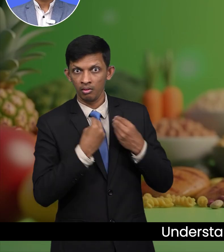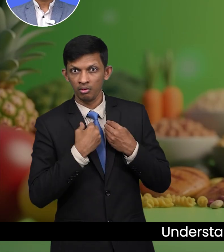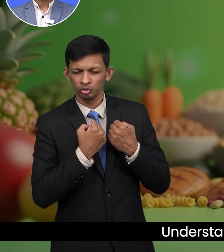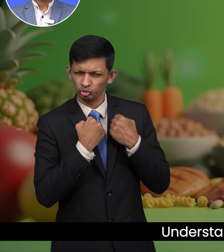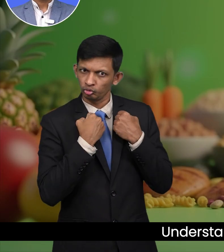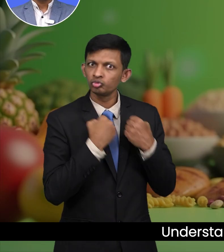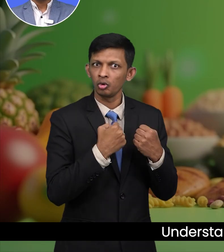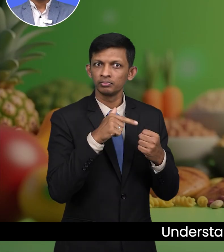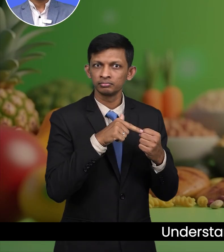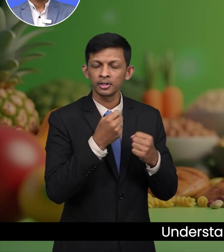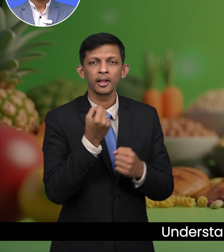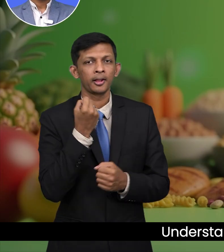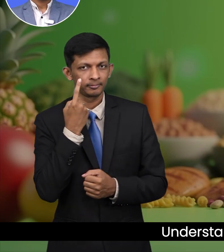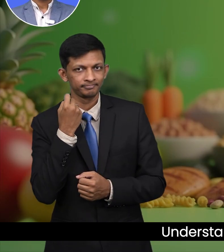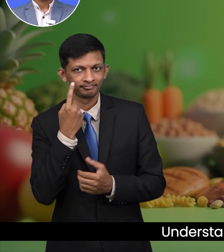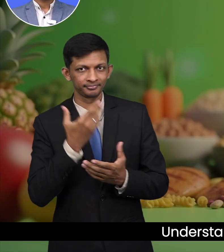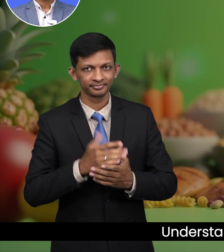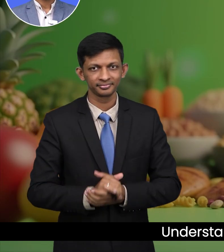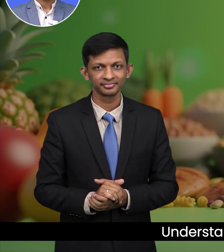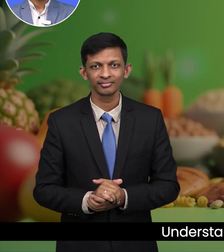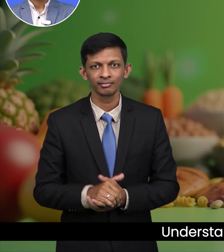understand energy-giving foods,